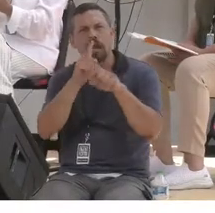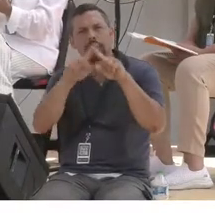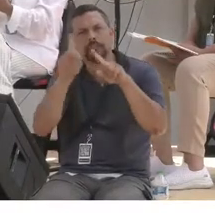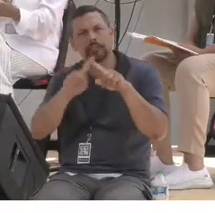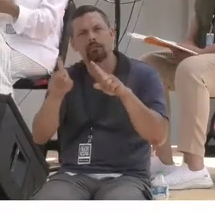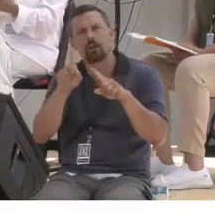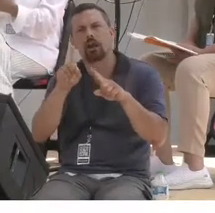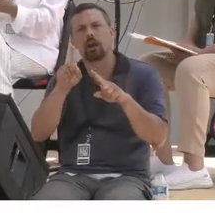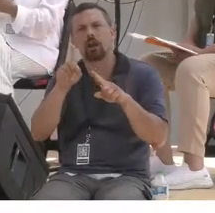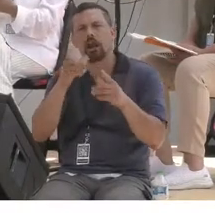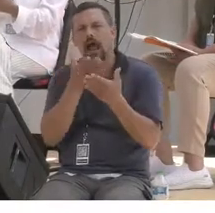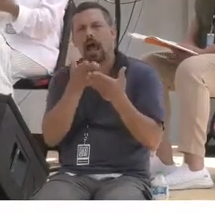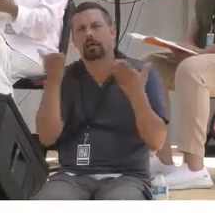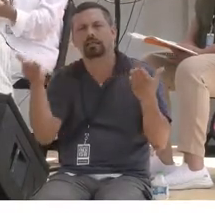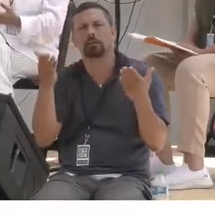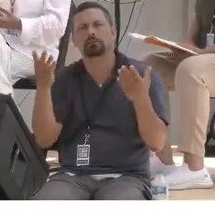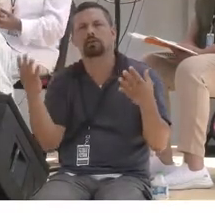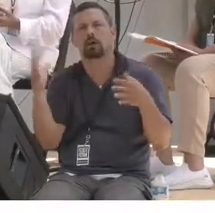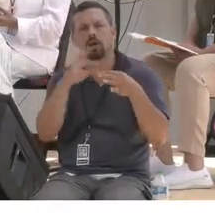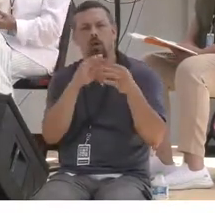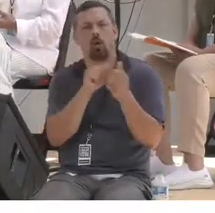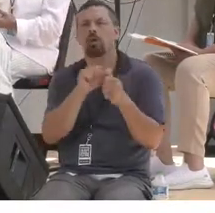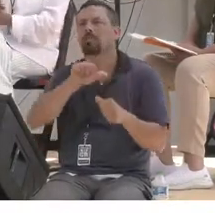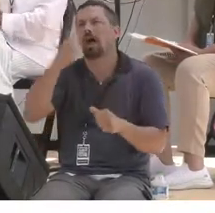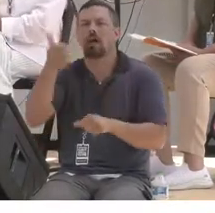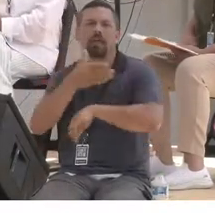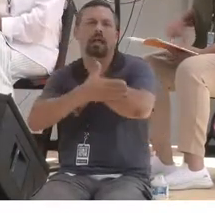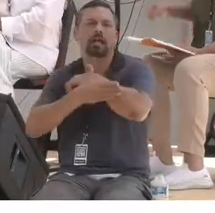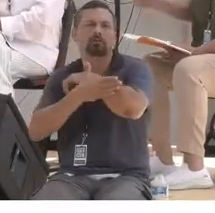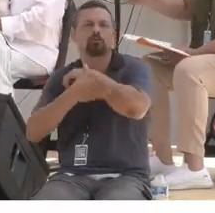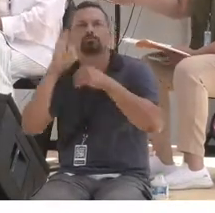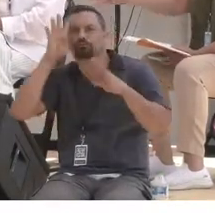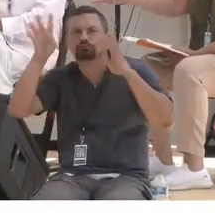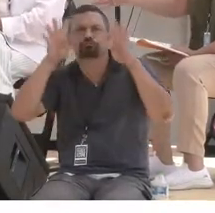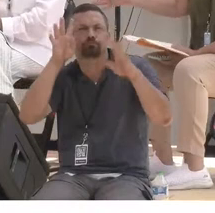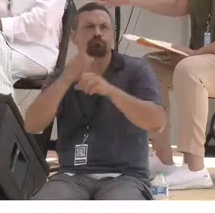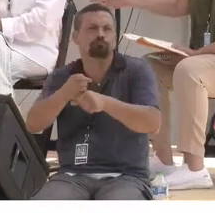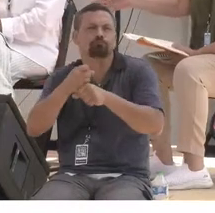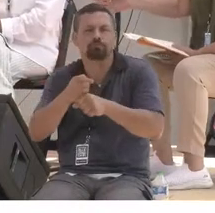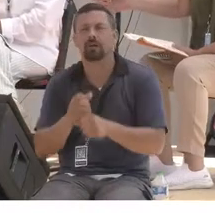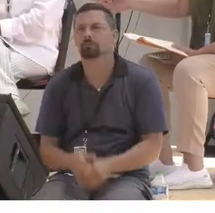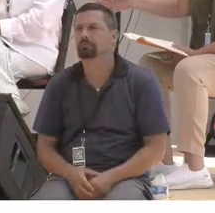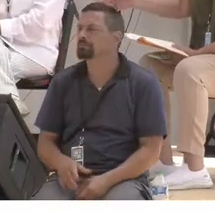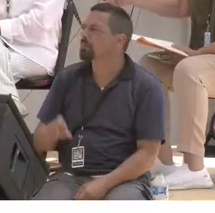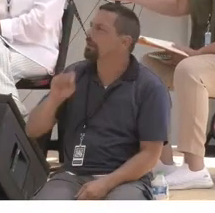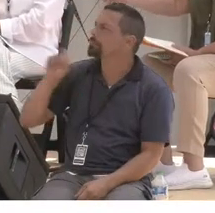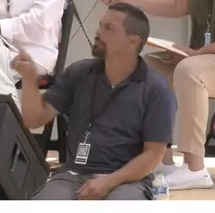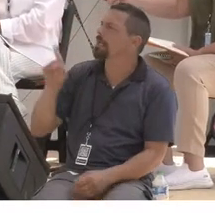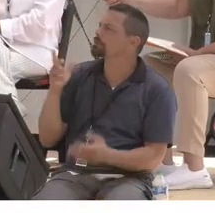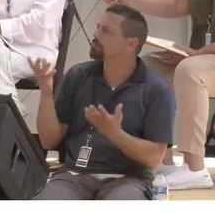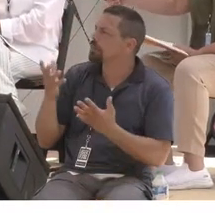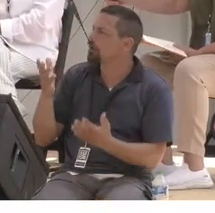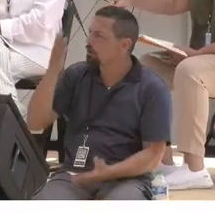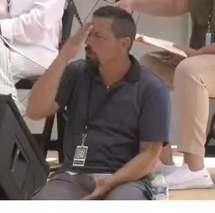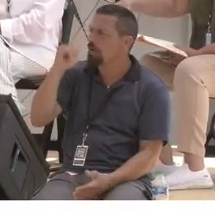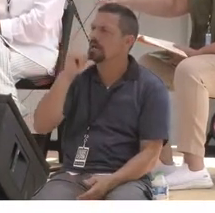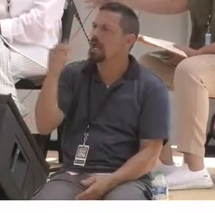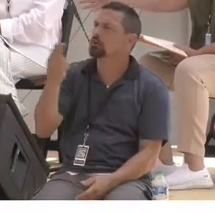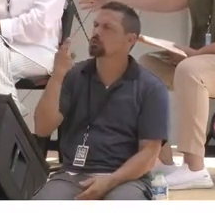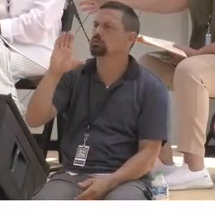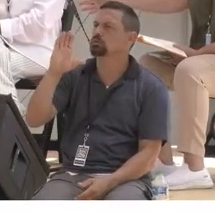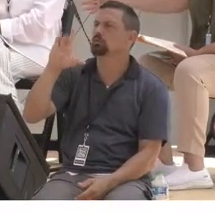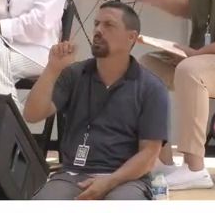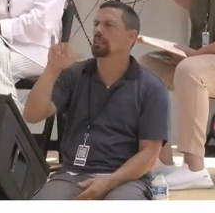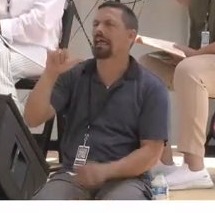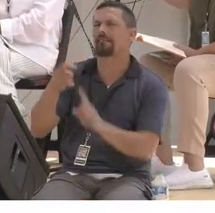different items that go with our culture as well. So let's, just a simple question, why not use clay from